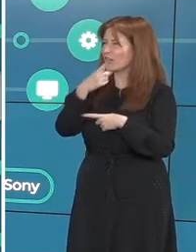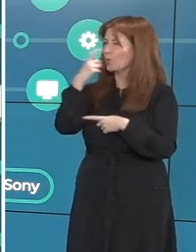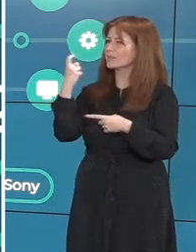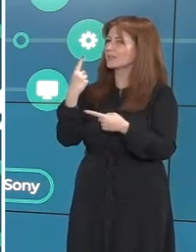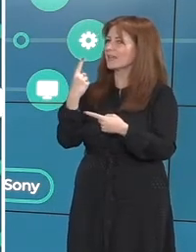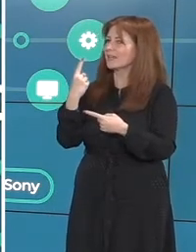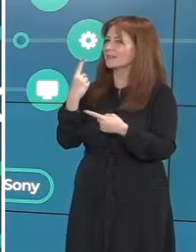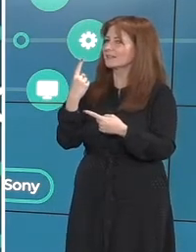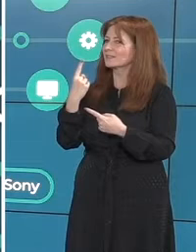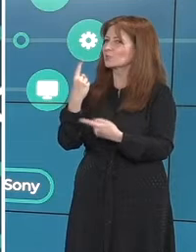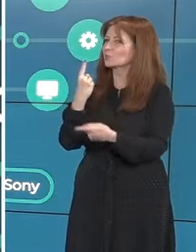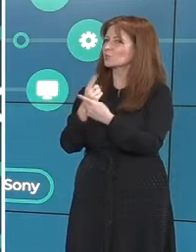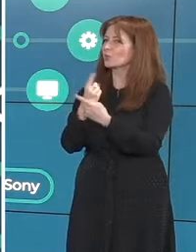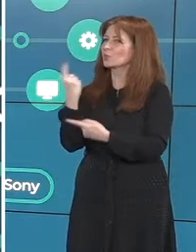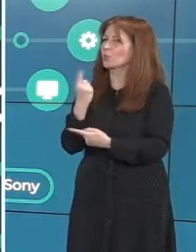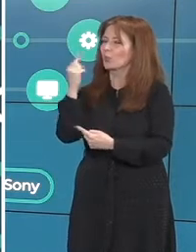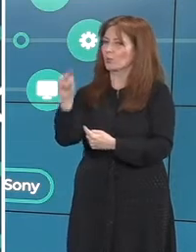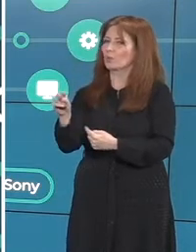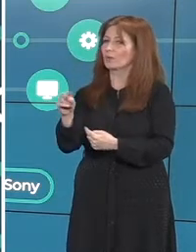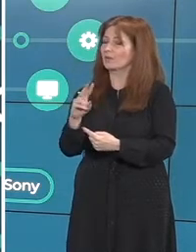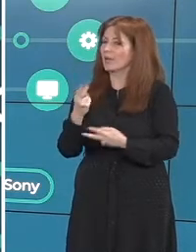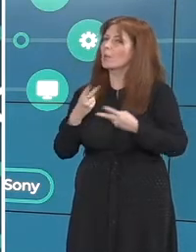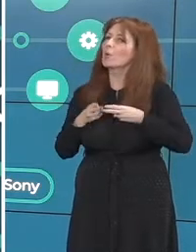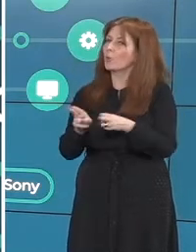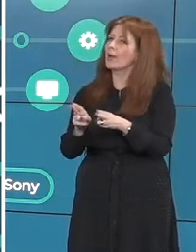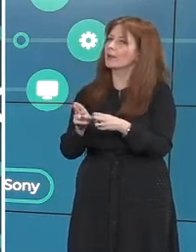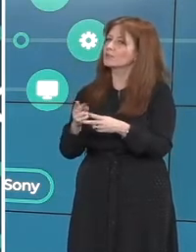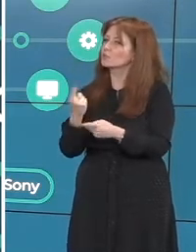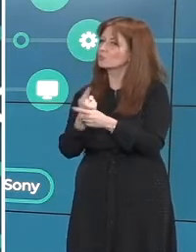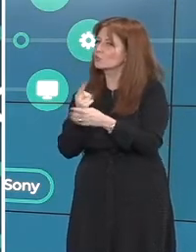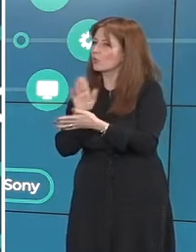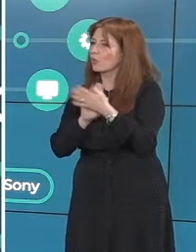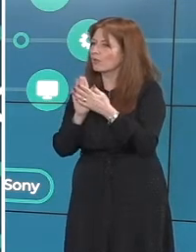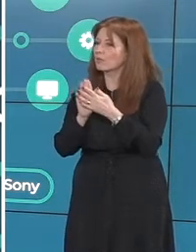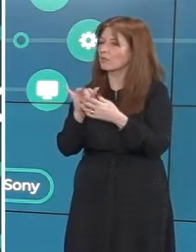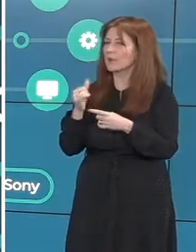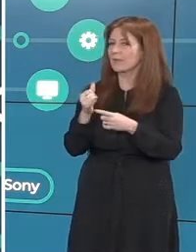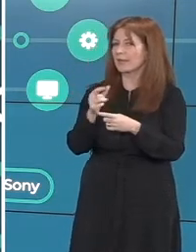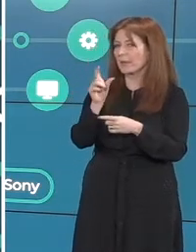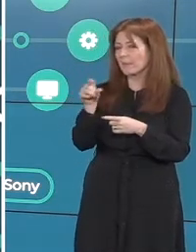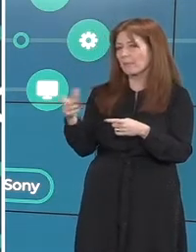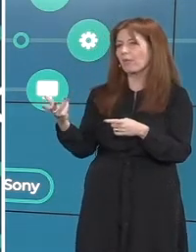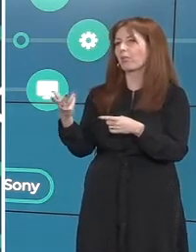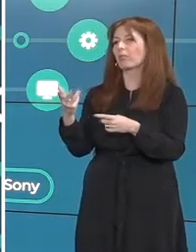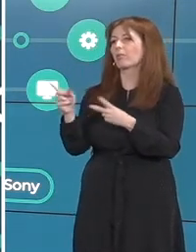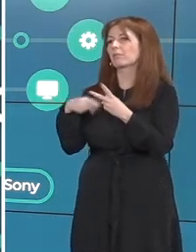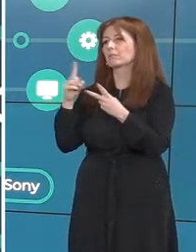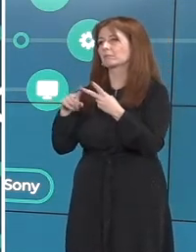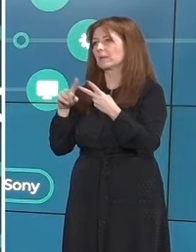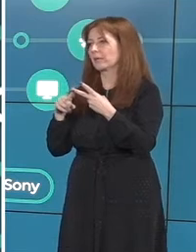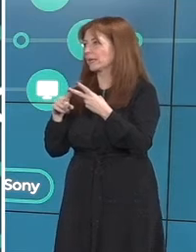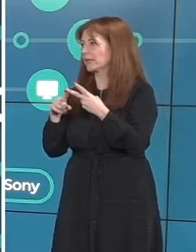can go about it. You can go about it in terms of the inspiration. It's the right thing to do for the world. There's a billion people. There's the fear